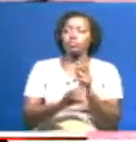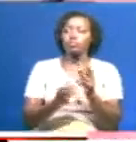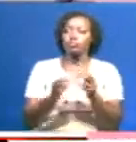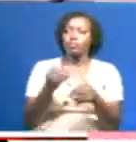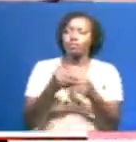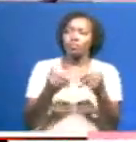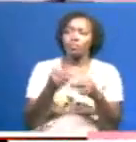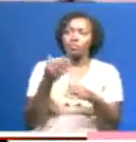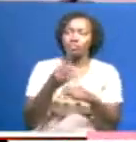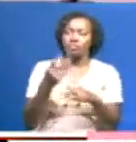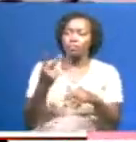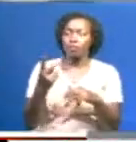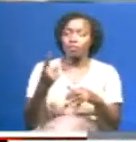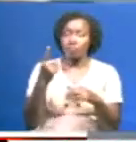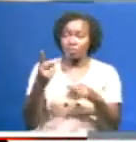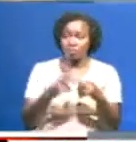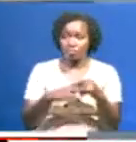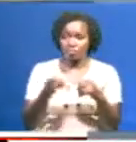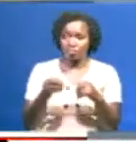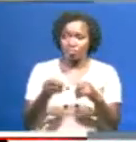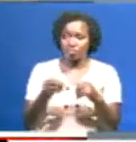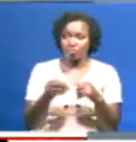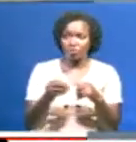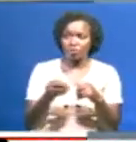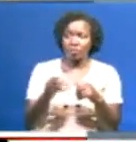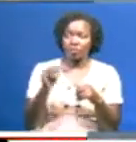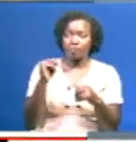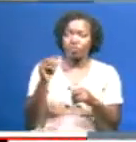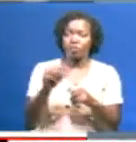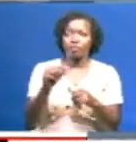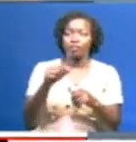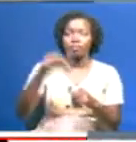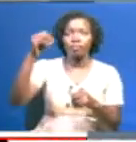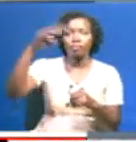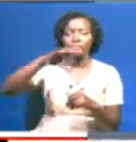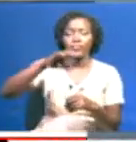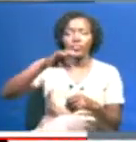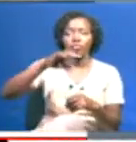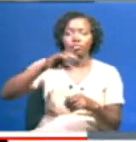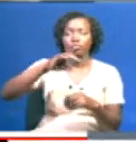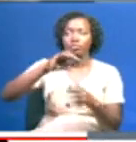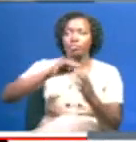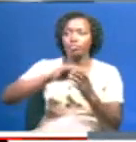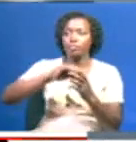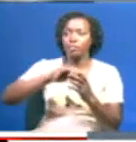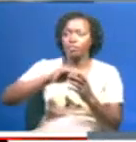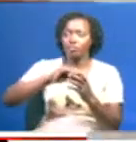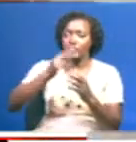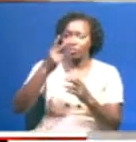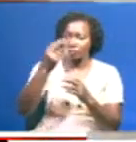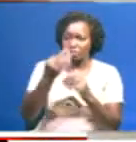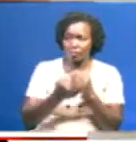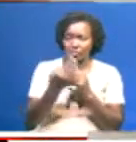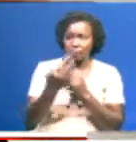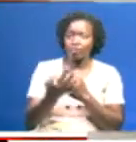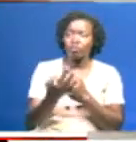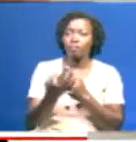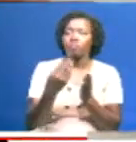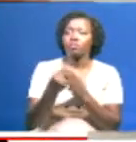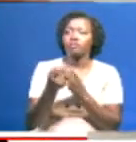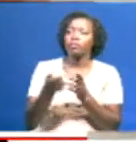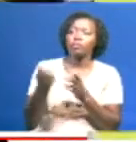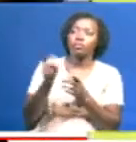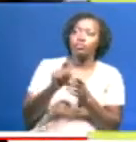170 megawatts of generation potential from solar power, with nearly two-thirds of that amount having been added to its grid